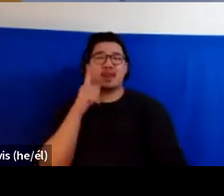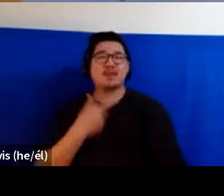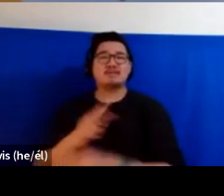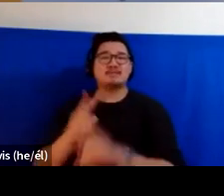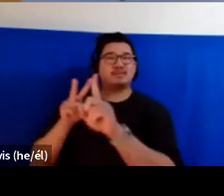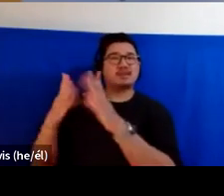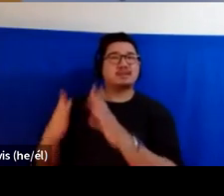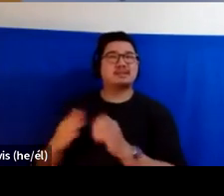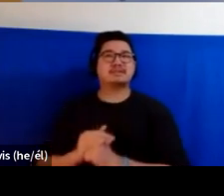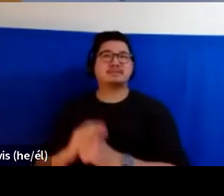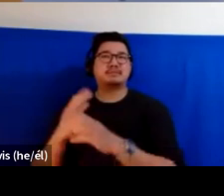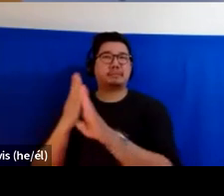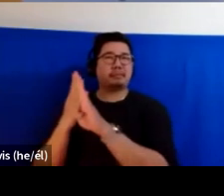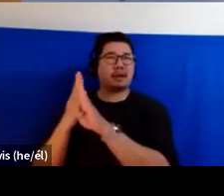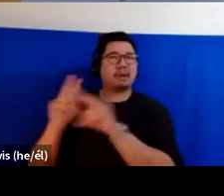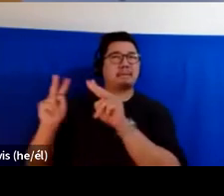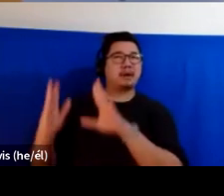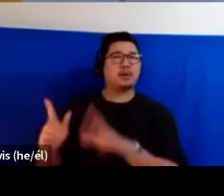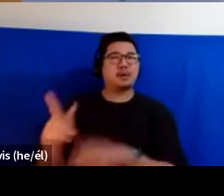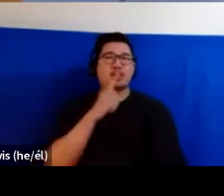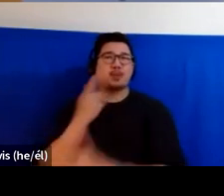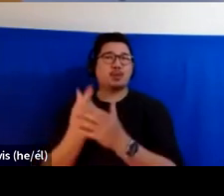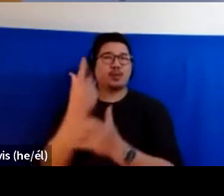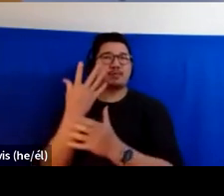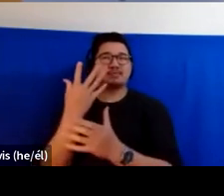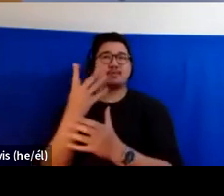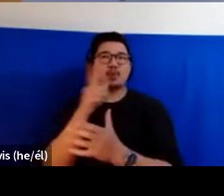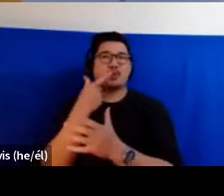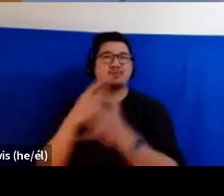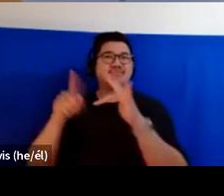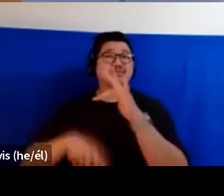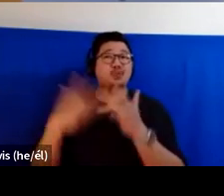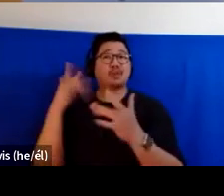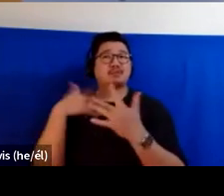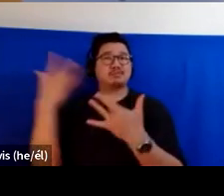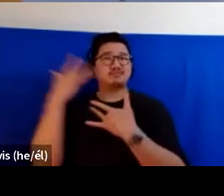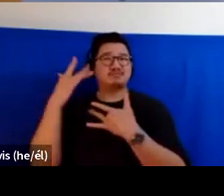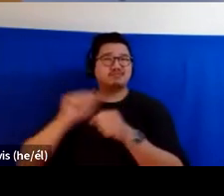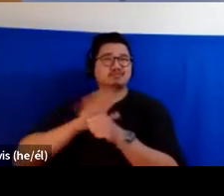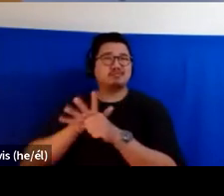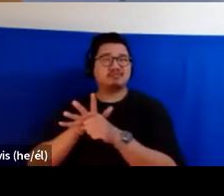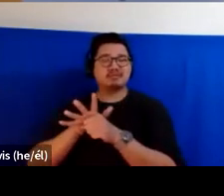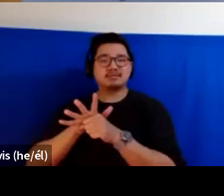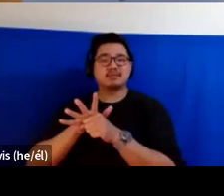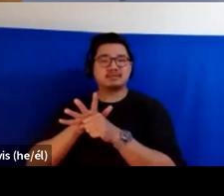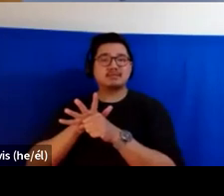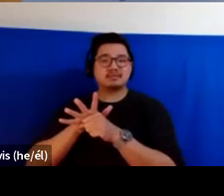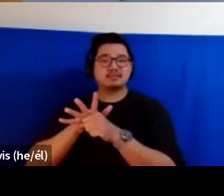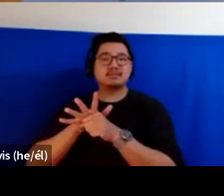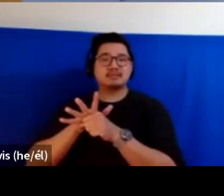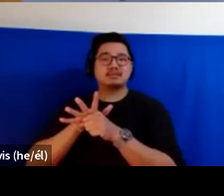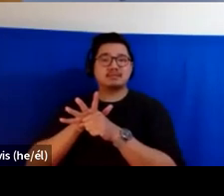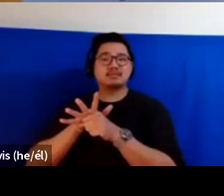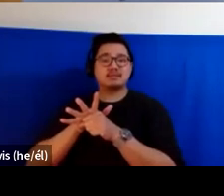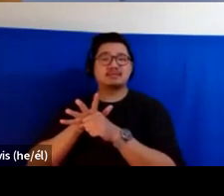monitors who are asking do or to be infected with kobe 19 to have an option of remote